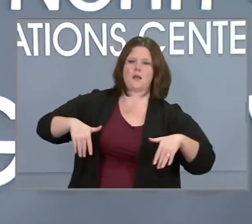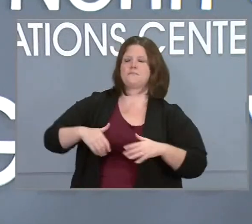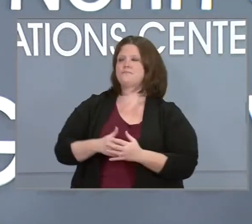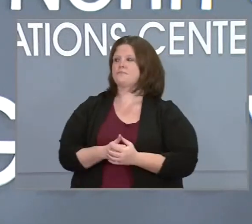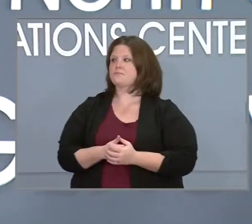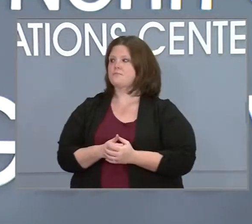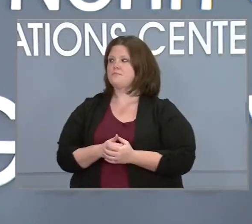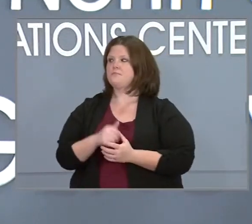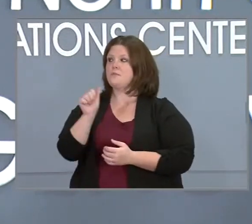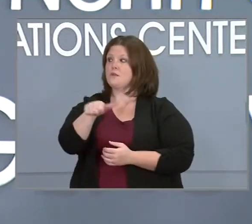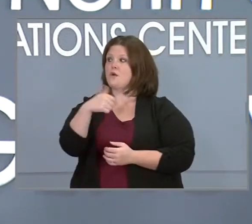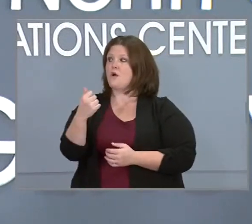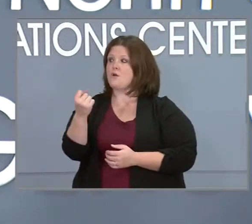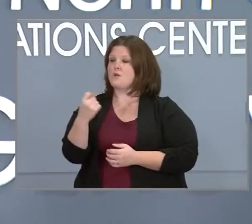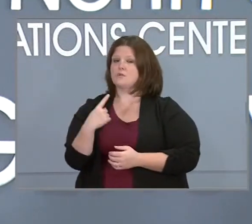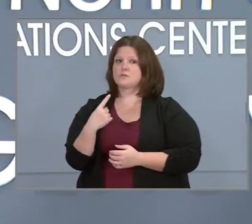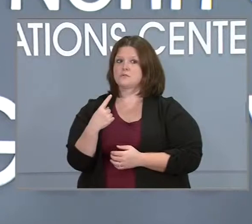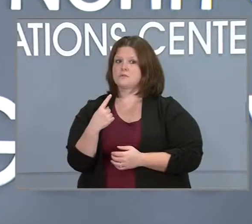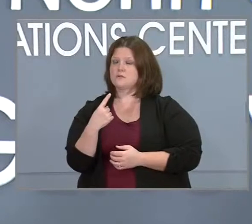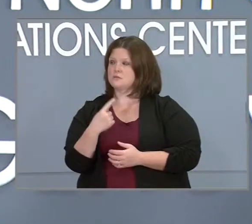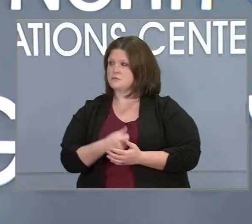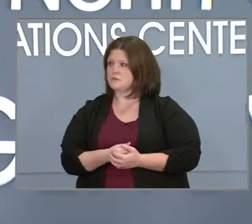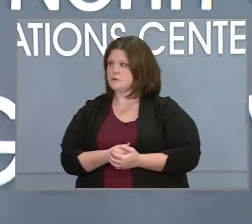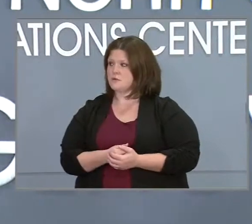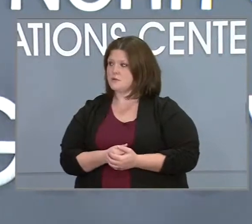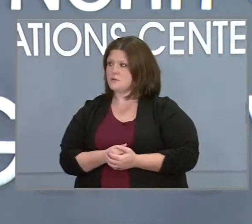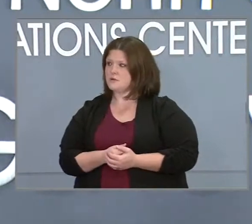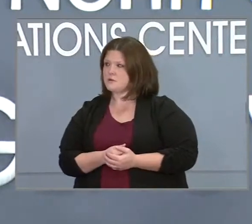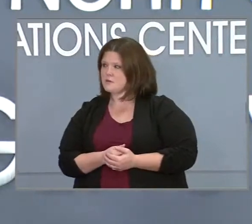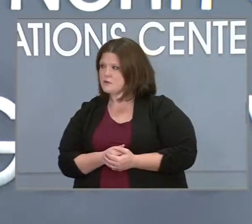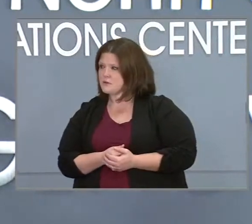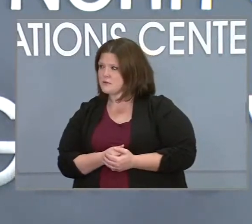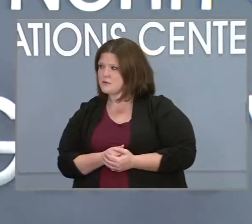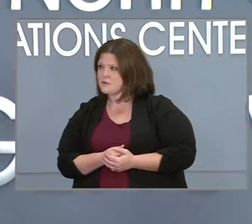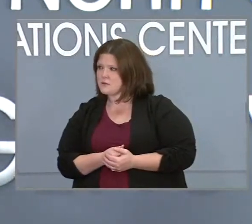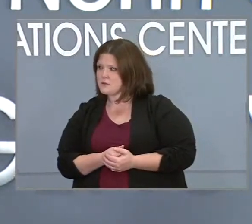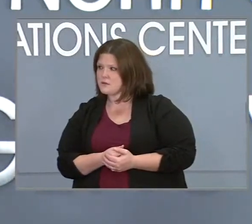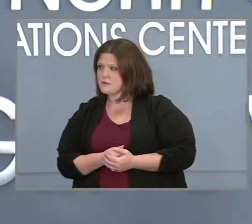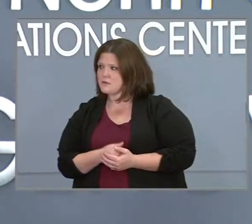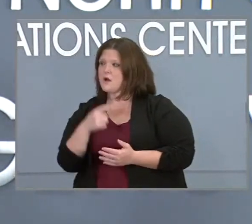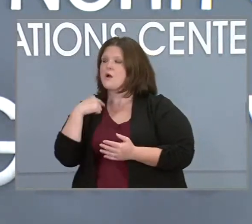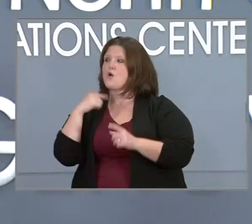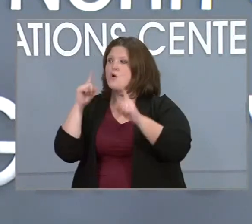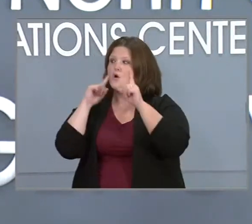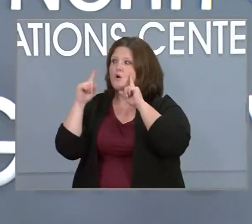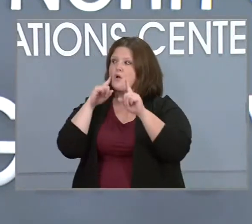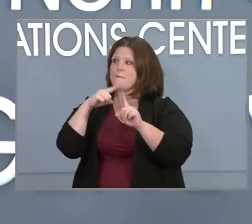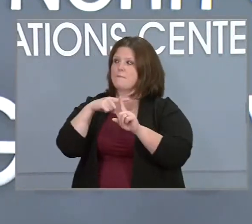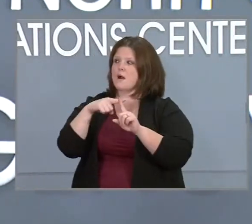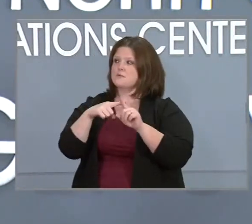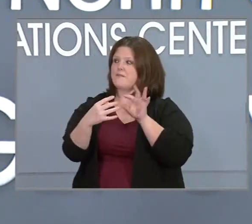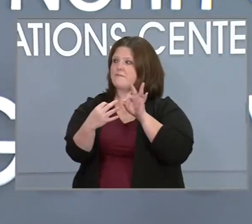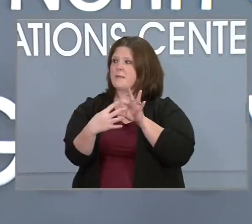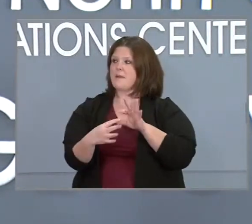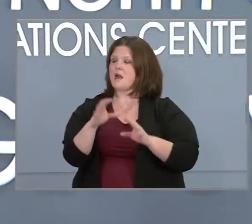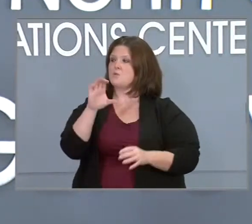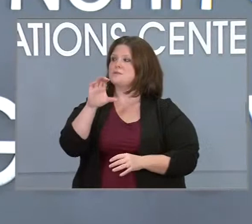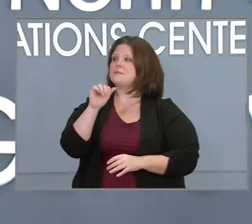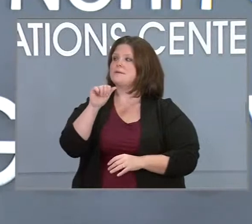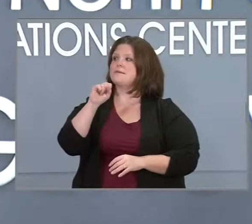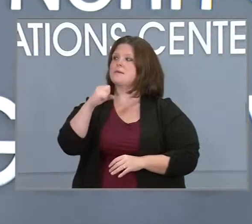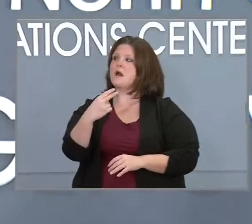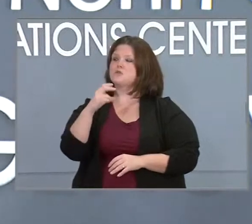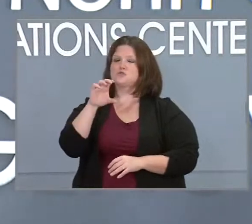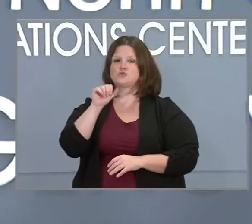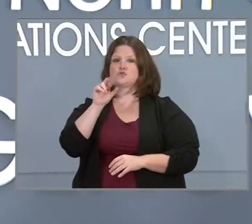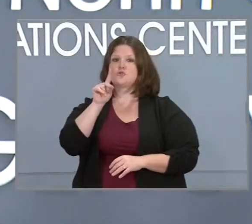was related to the incentives that the state was offering previously to get vaccinated. The one I heard the most positive feedback about was the cash card program,